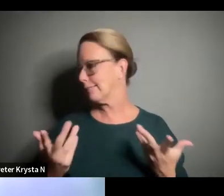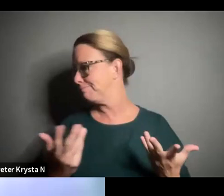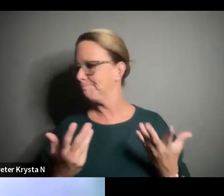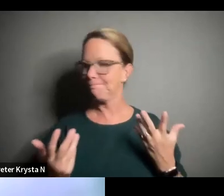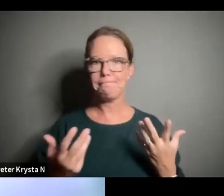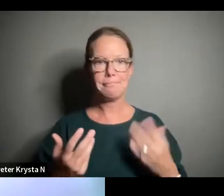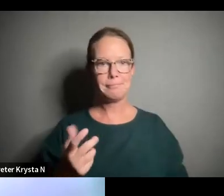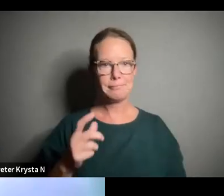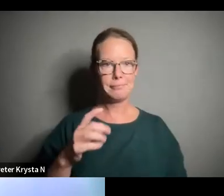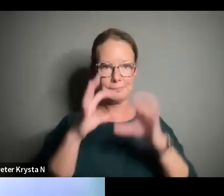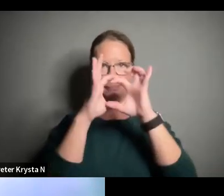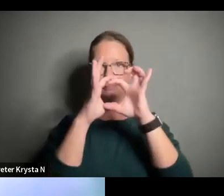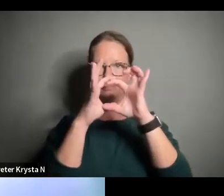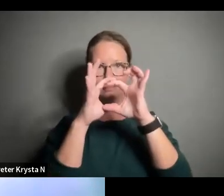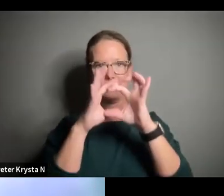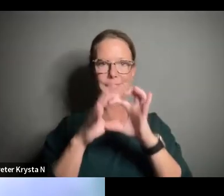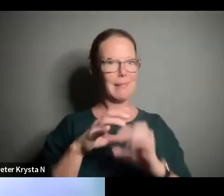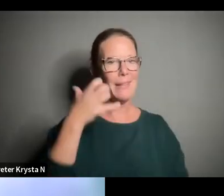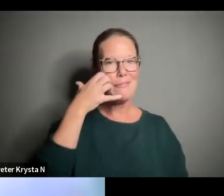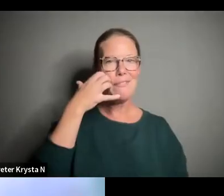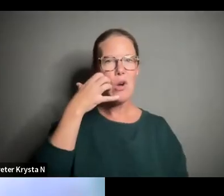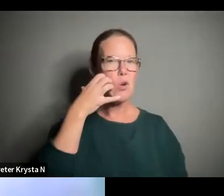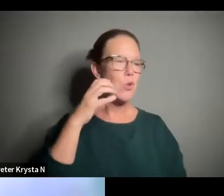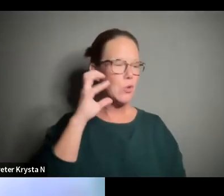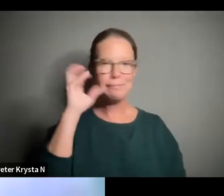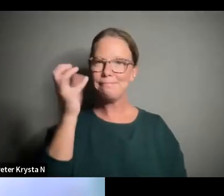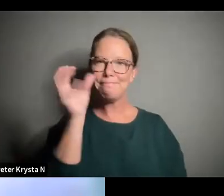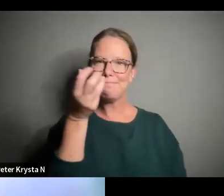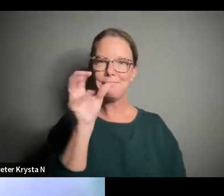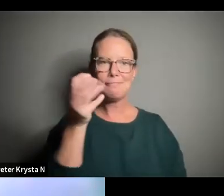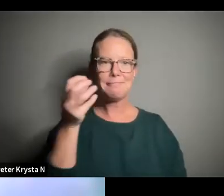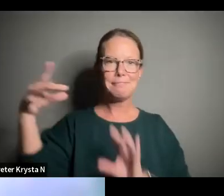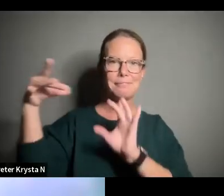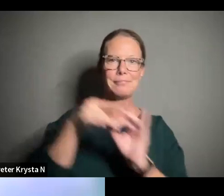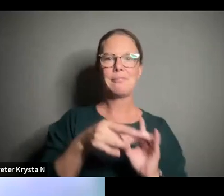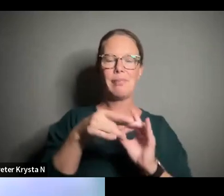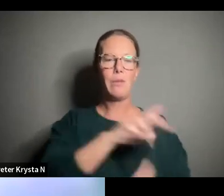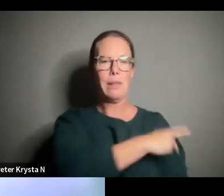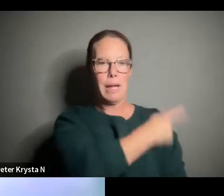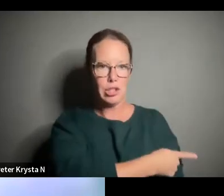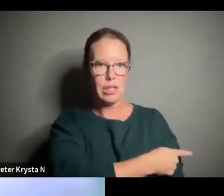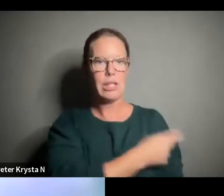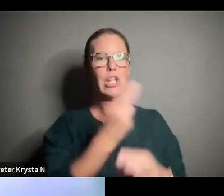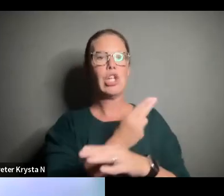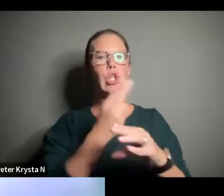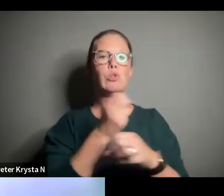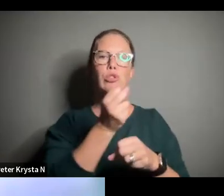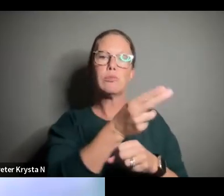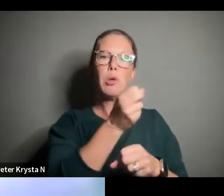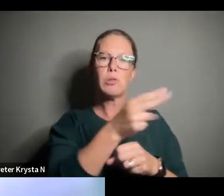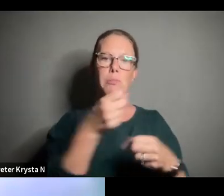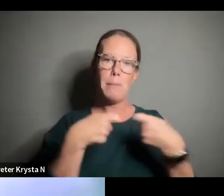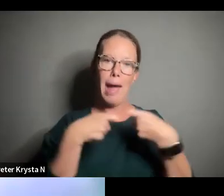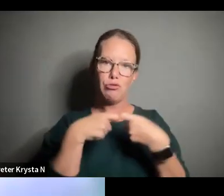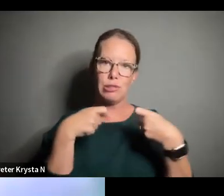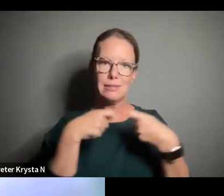it's about this big, the size of a cell phone, but a little thicker, and it connects up to the patient. It uses disposable batteries now, which